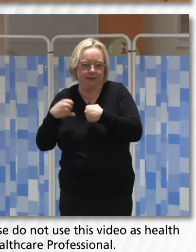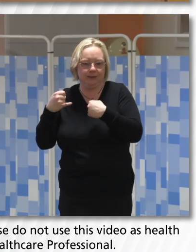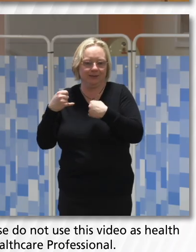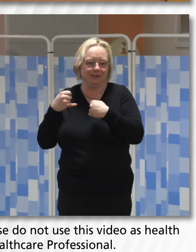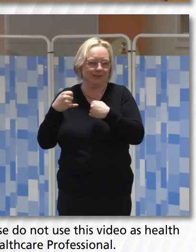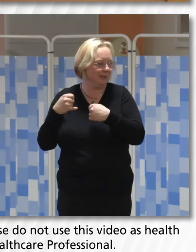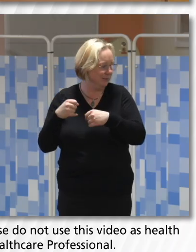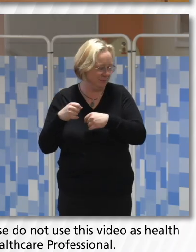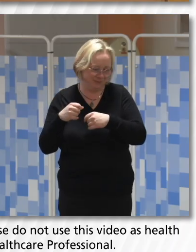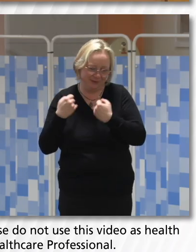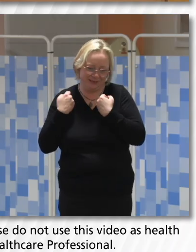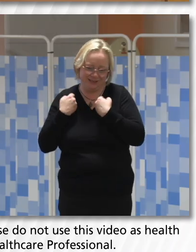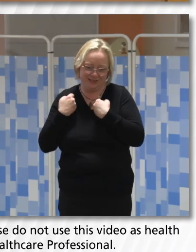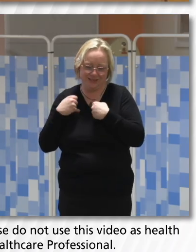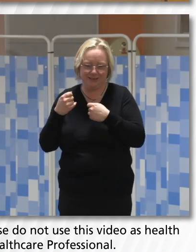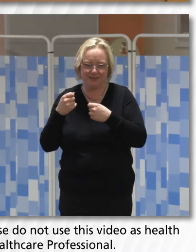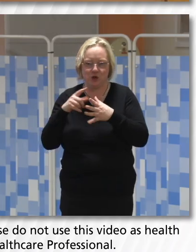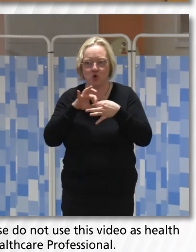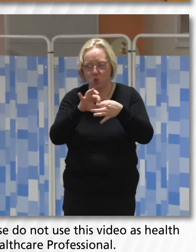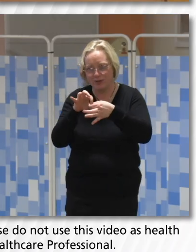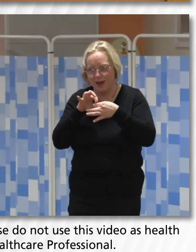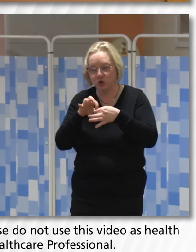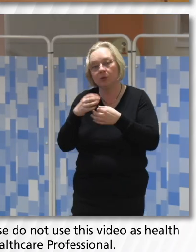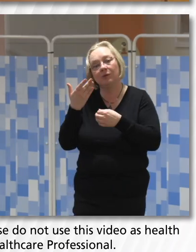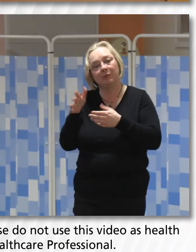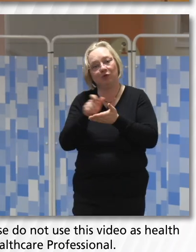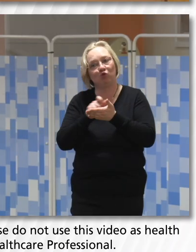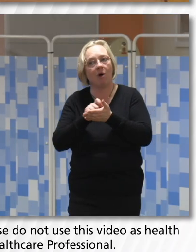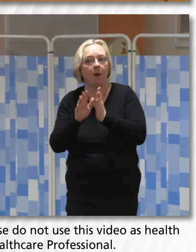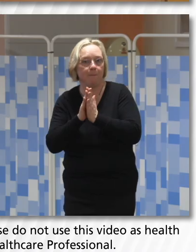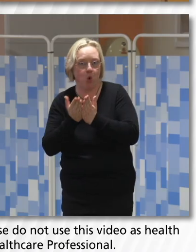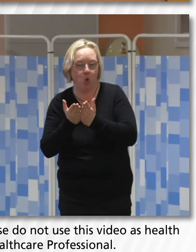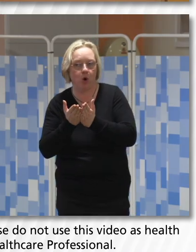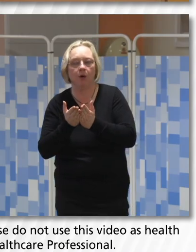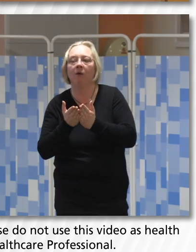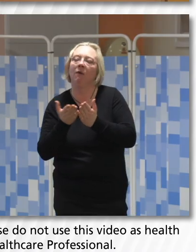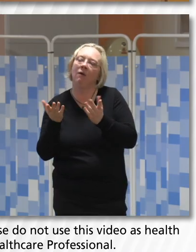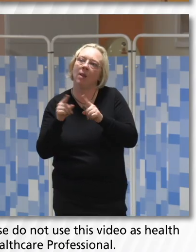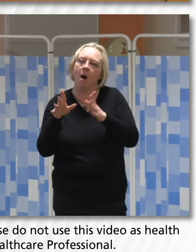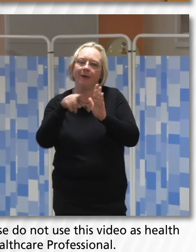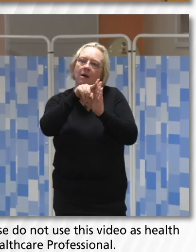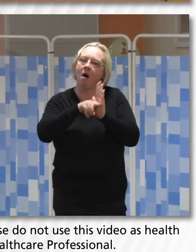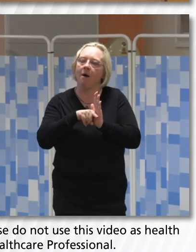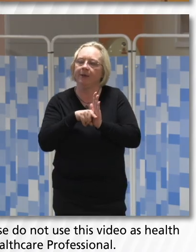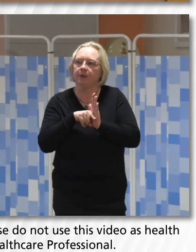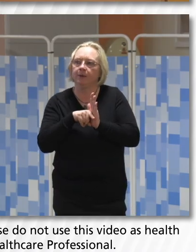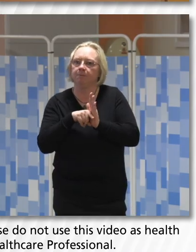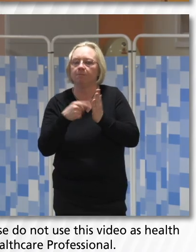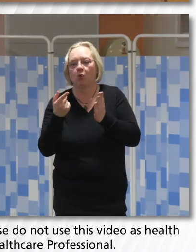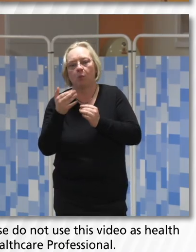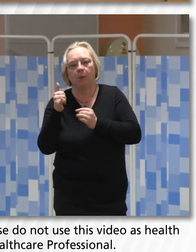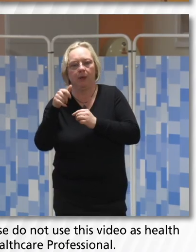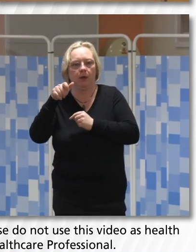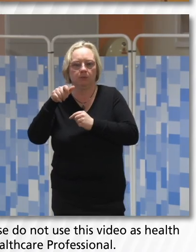Is that right? Yep. We wrote a book, a handbook for people who might come across